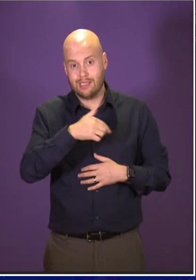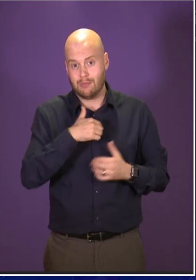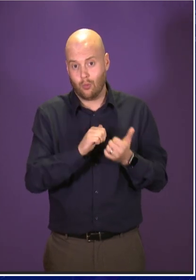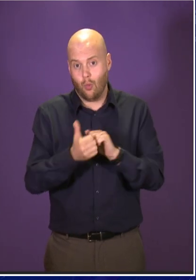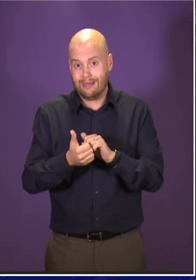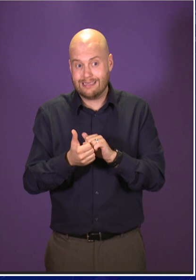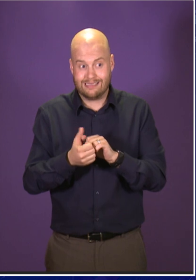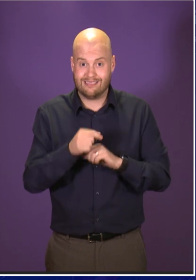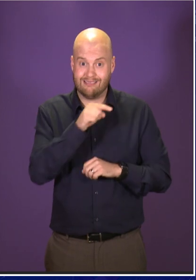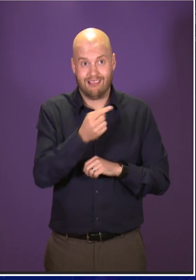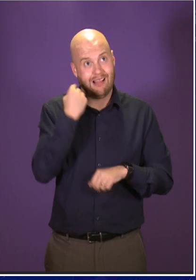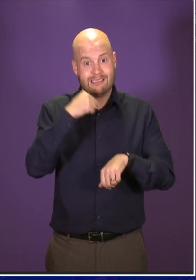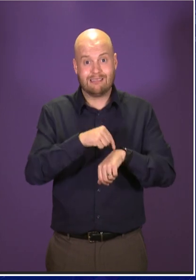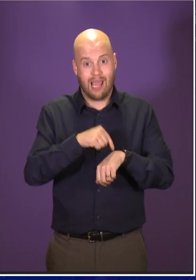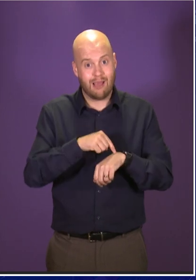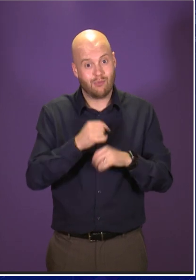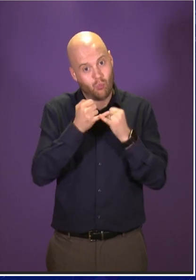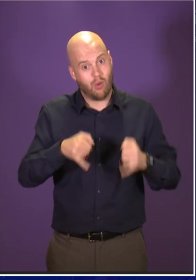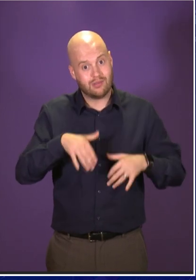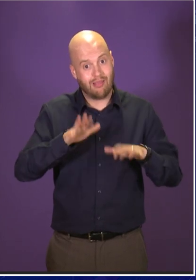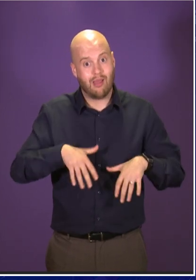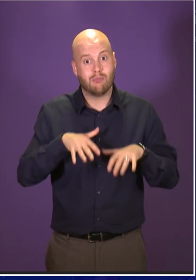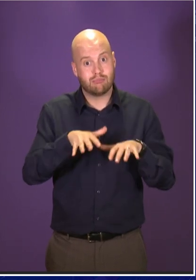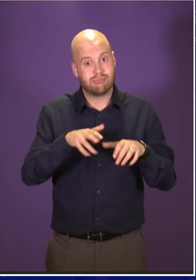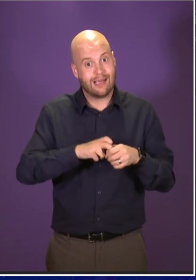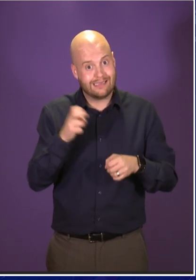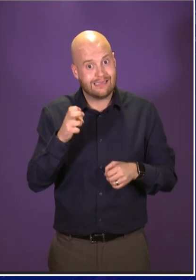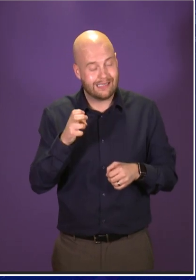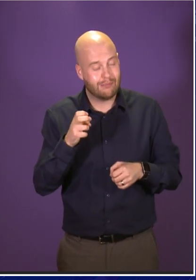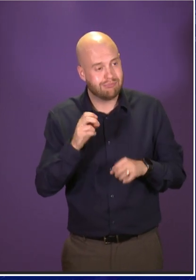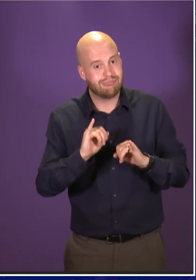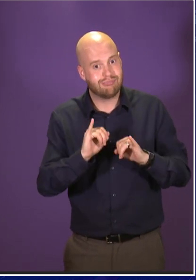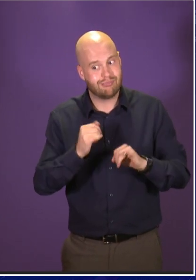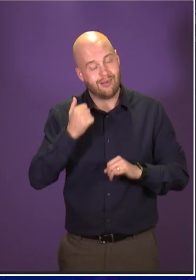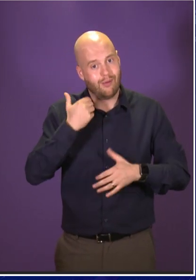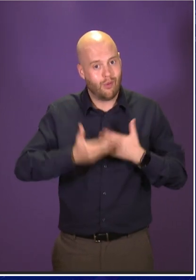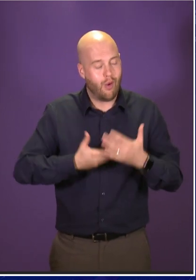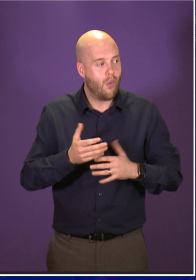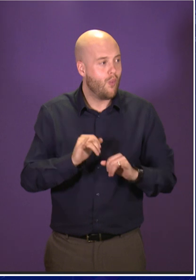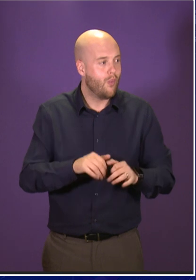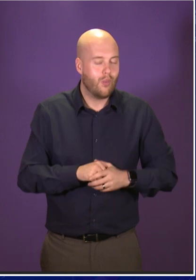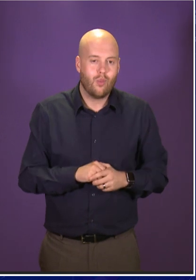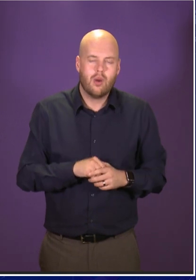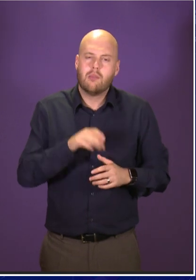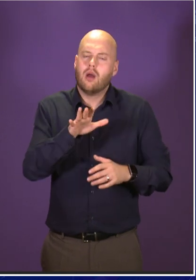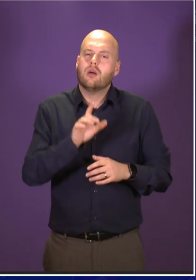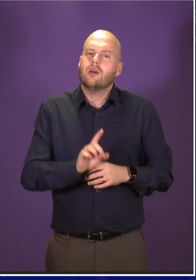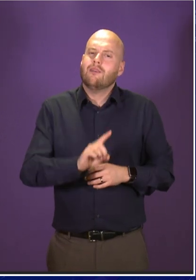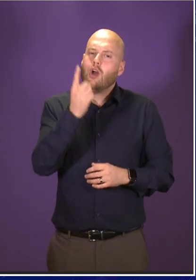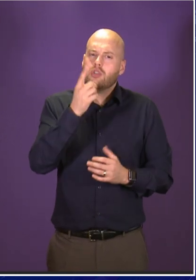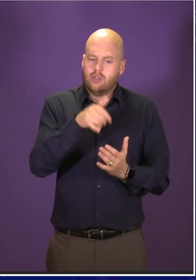even bigger than Brexit going on. And in that very first document, it talks